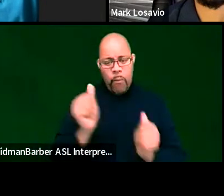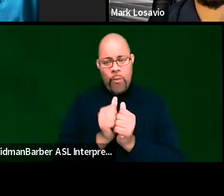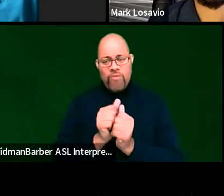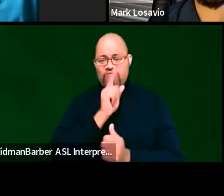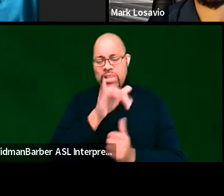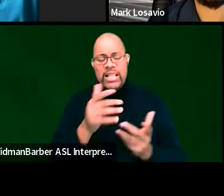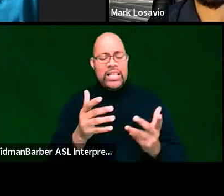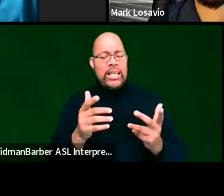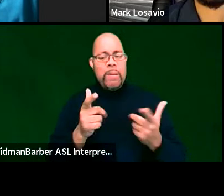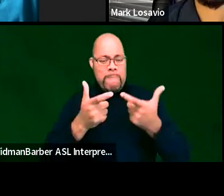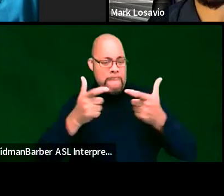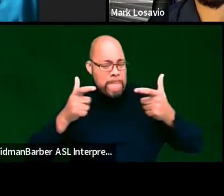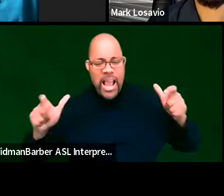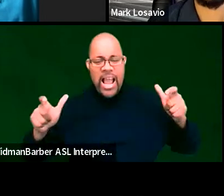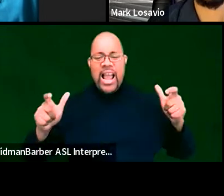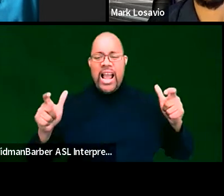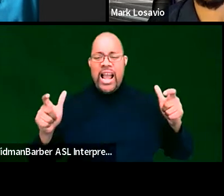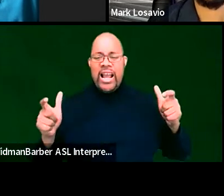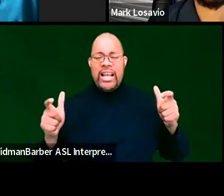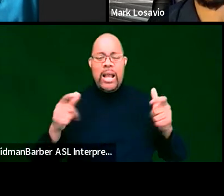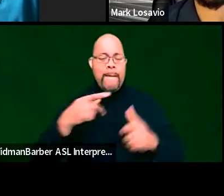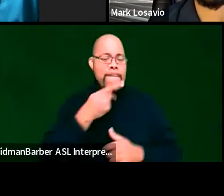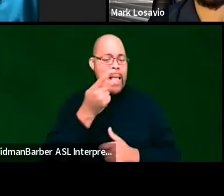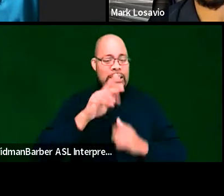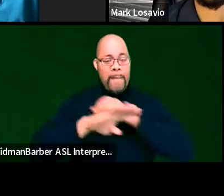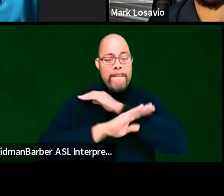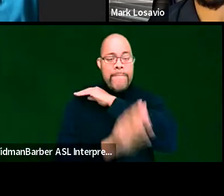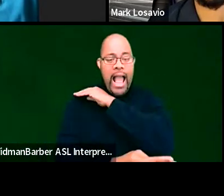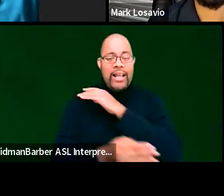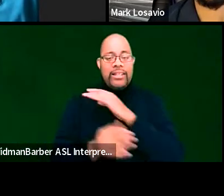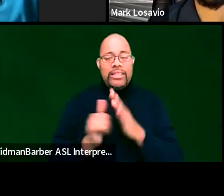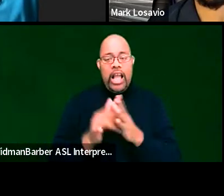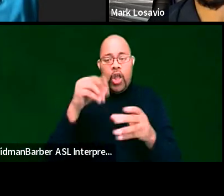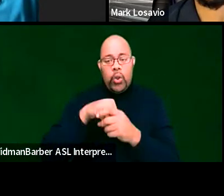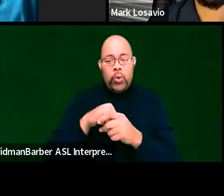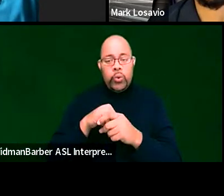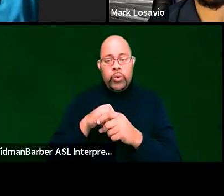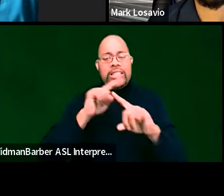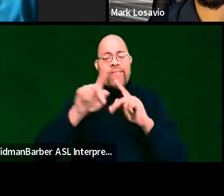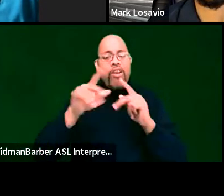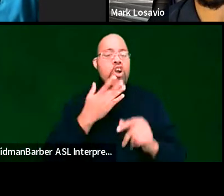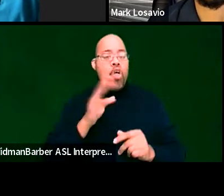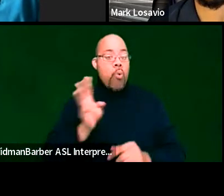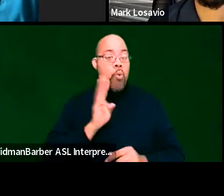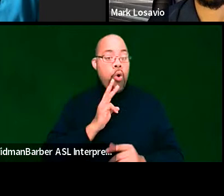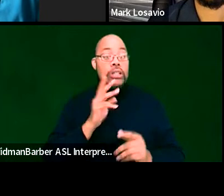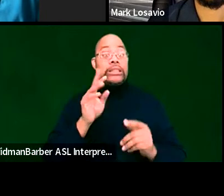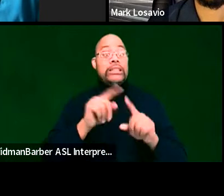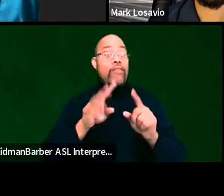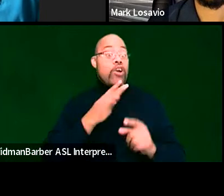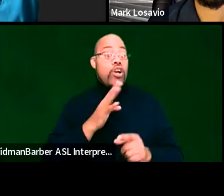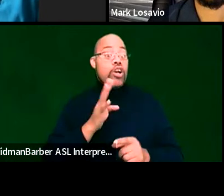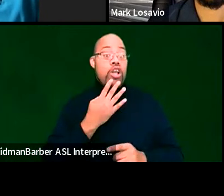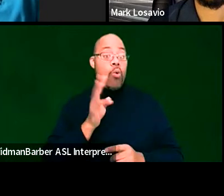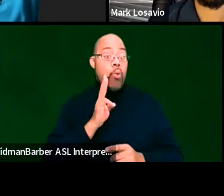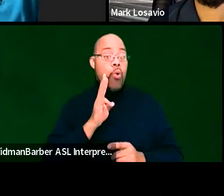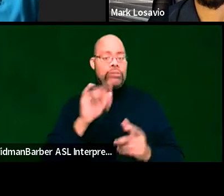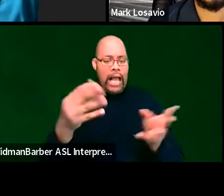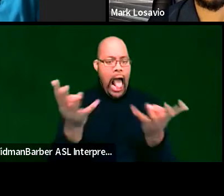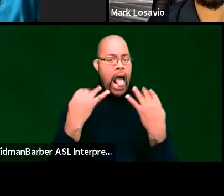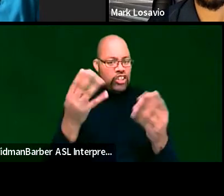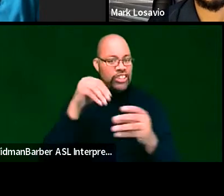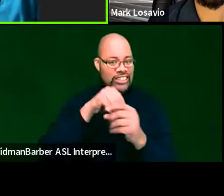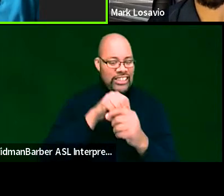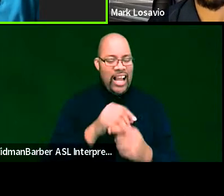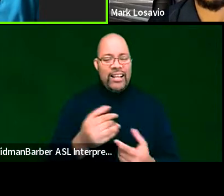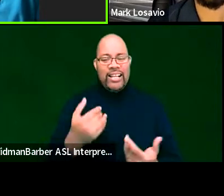really big plastic bags that include different colored water. That different colored water is algae. Okay, so